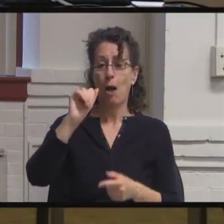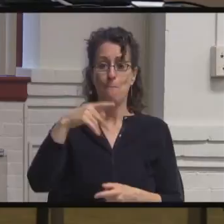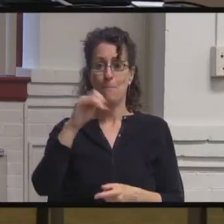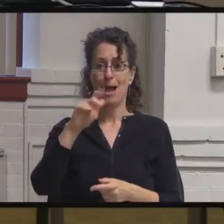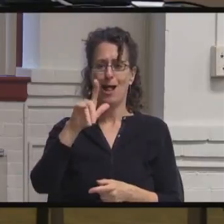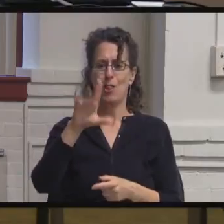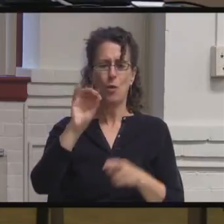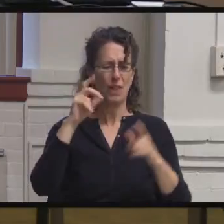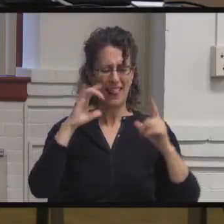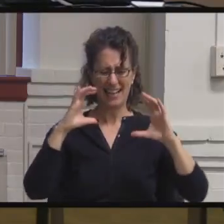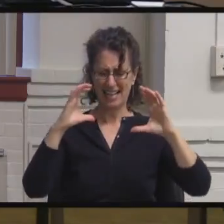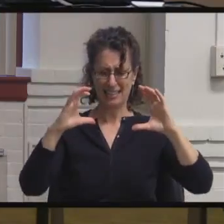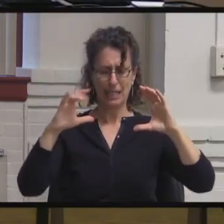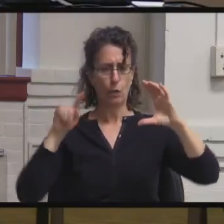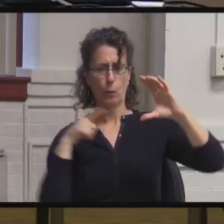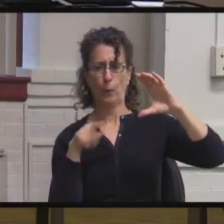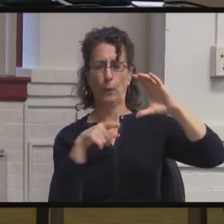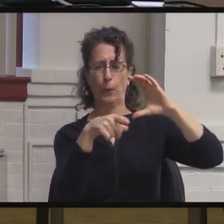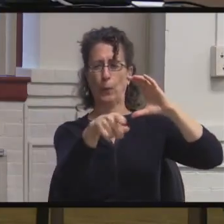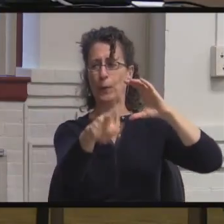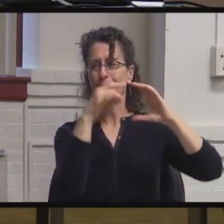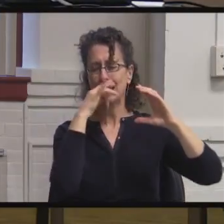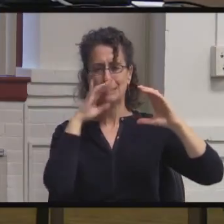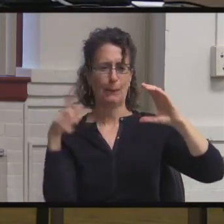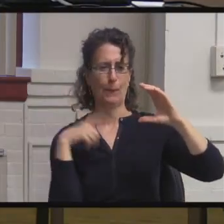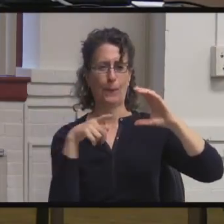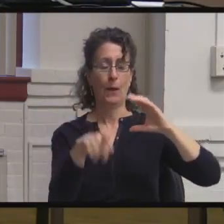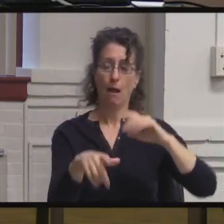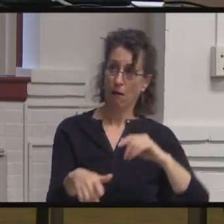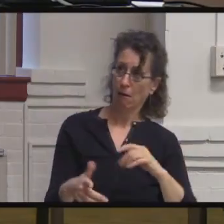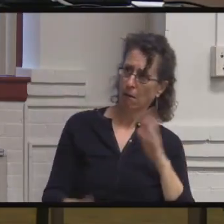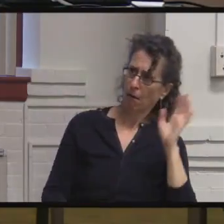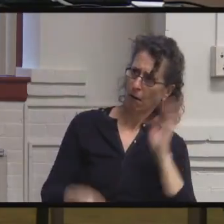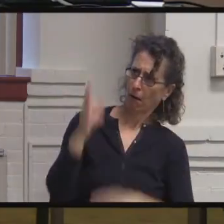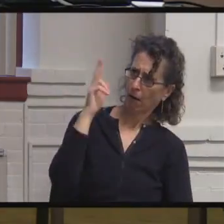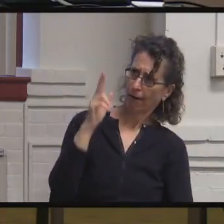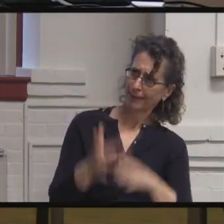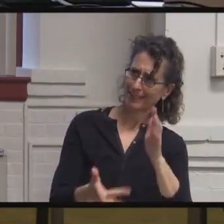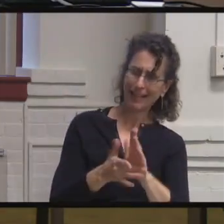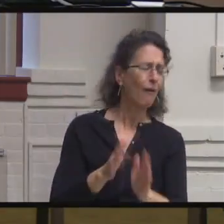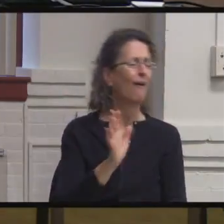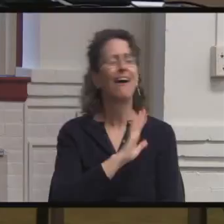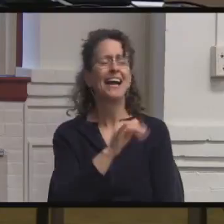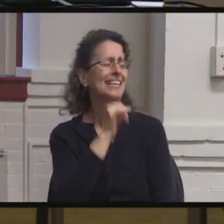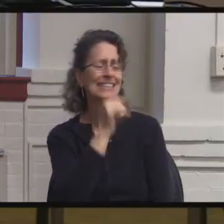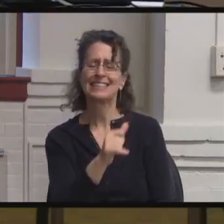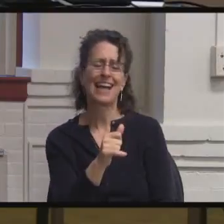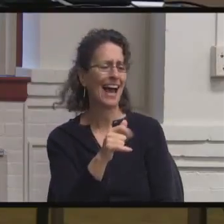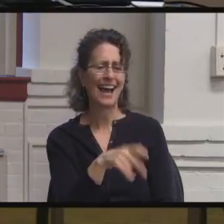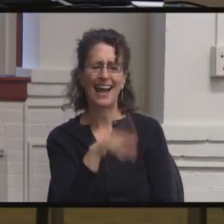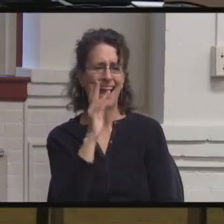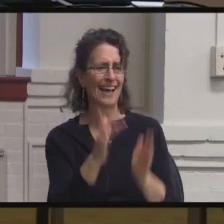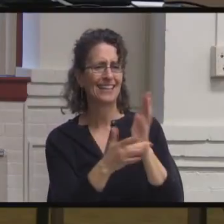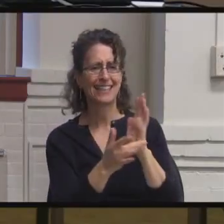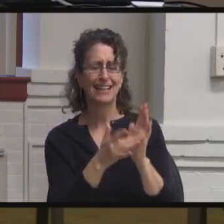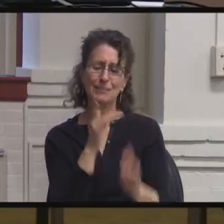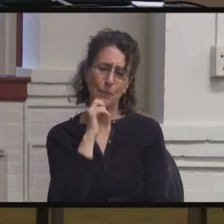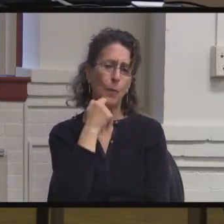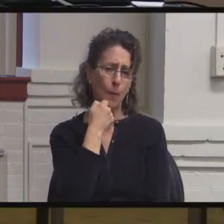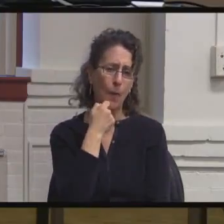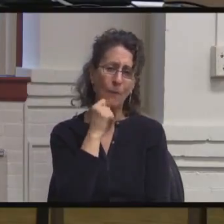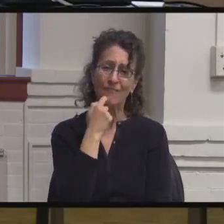packet. Sounds high-tech. It is high-tech. It doesn't look. It's cool. It's not high-tech. It's cool. It's hitting the cool